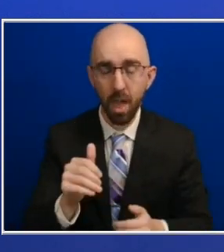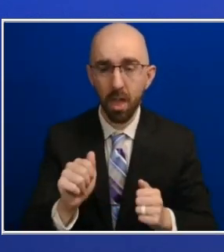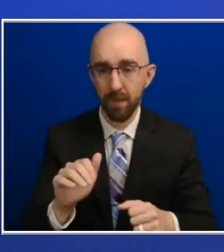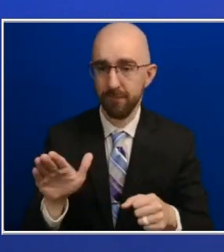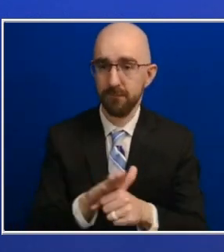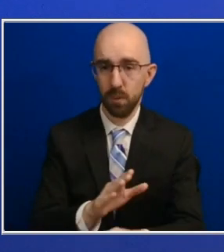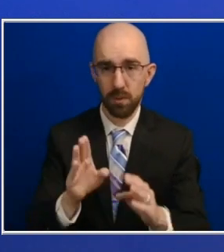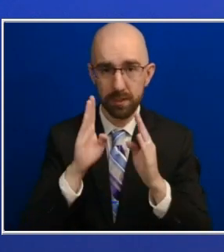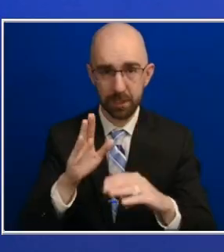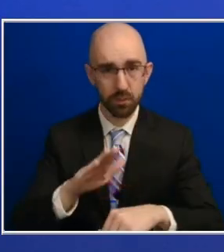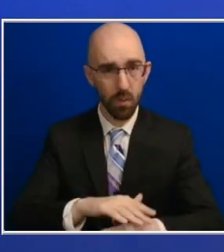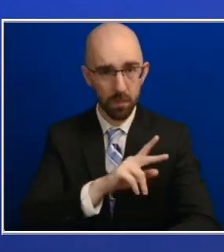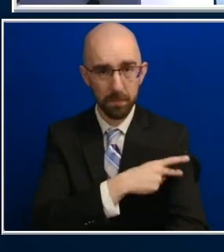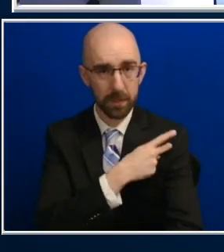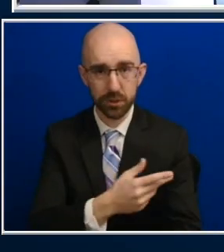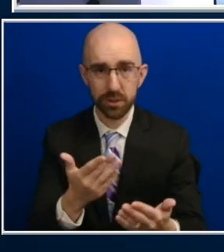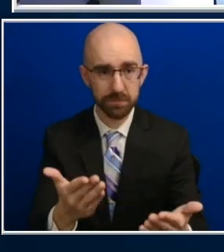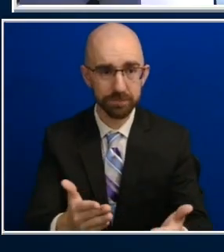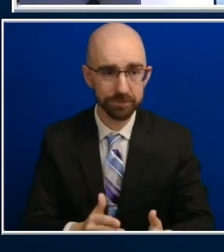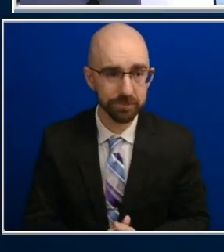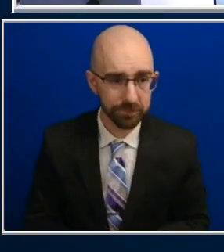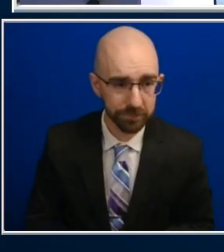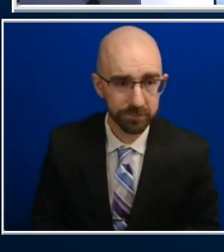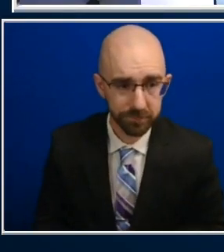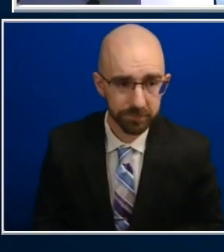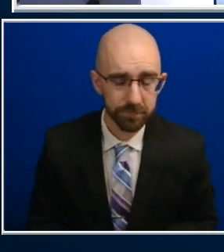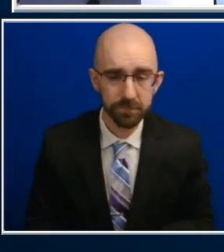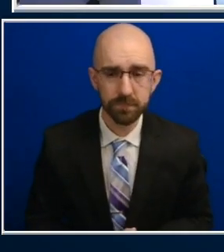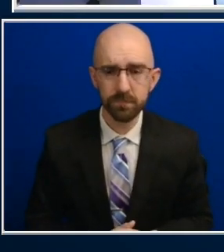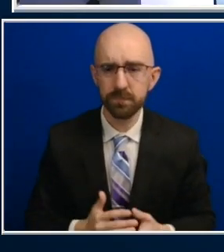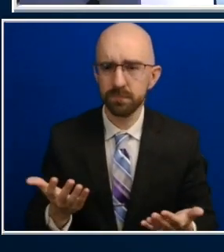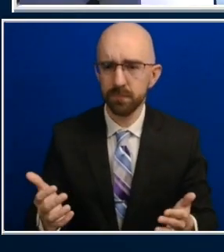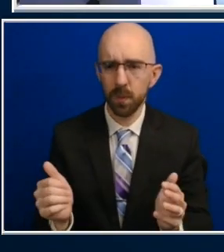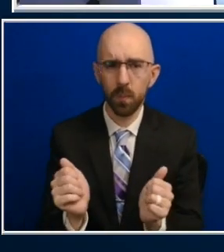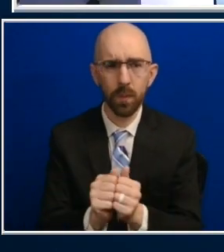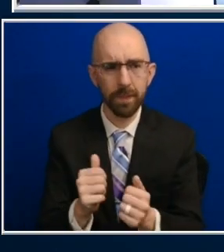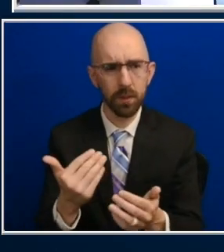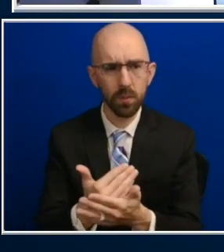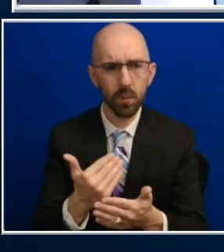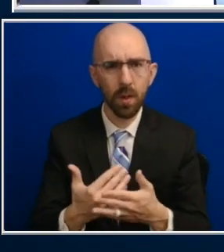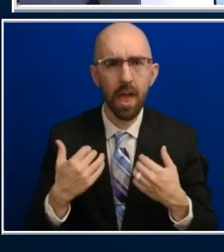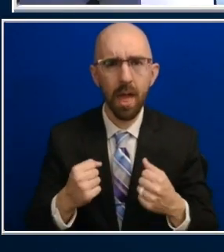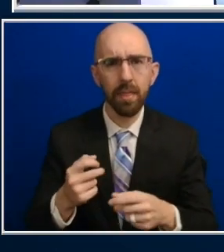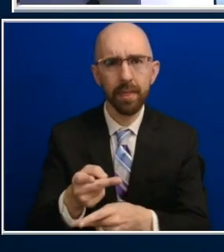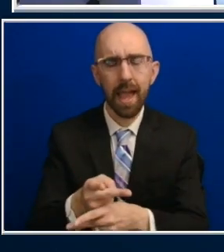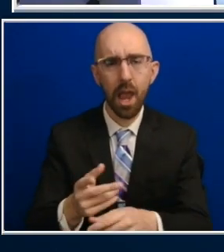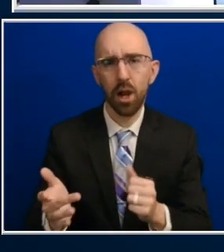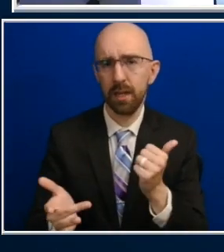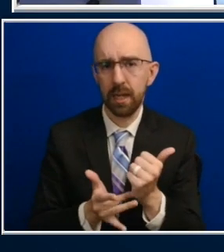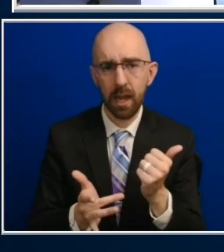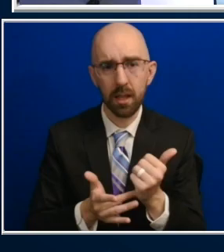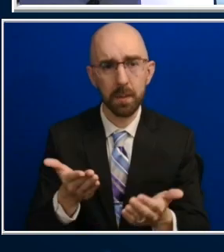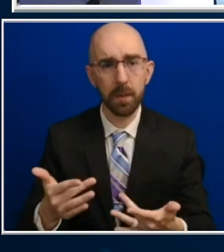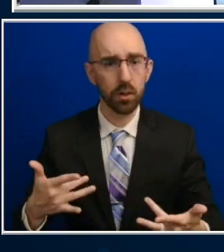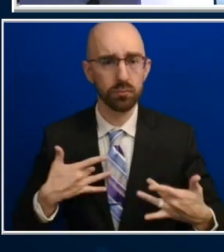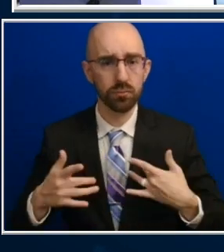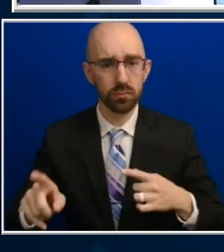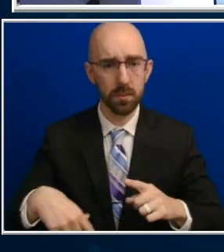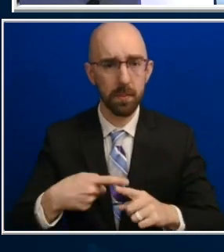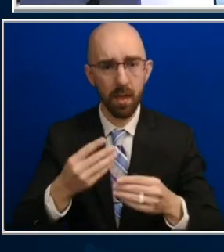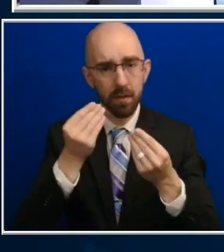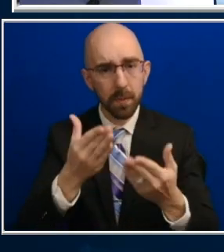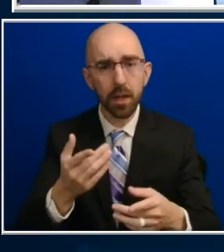patient. Yeah. Great. So with these new healthcare technologies, there may be concerns about information accuracy